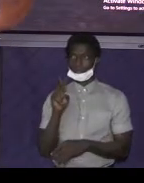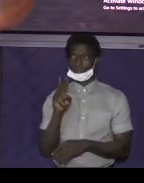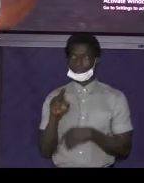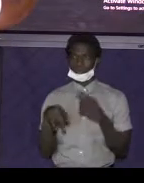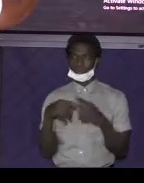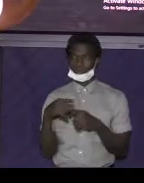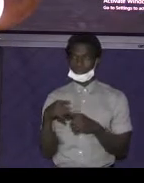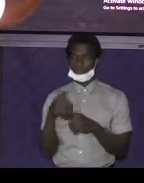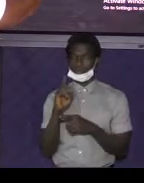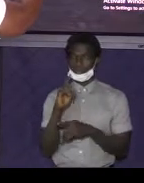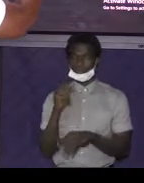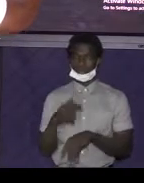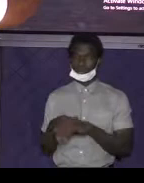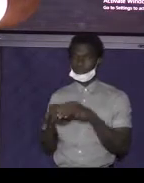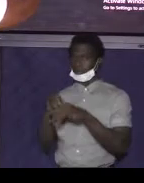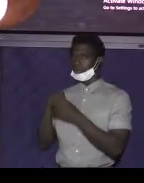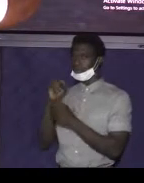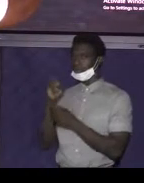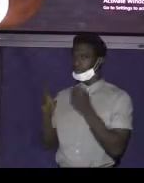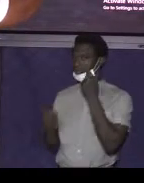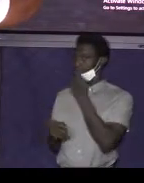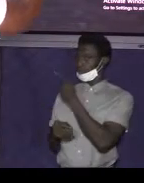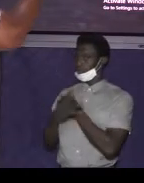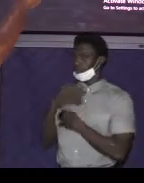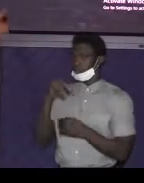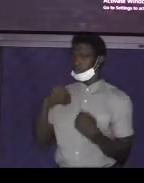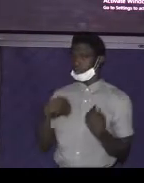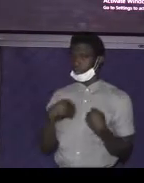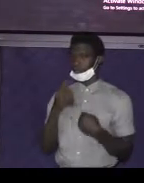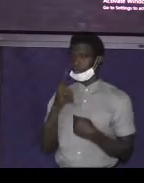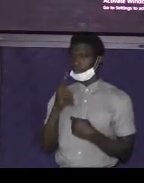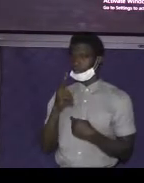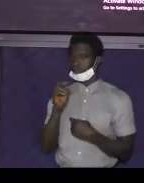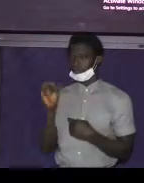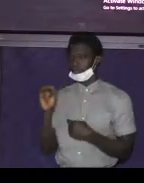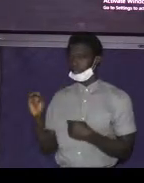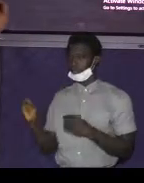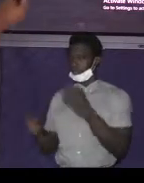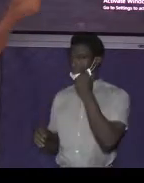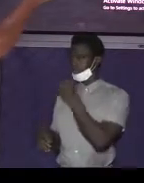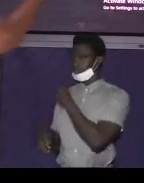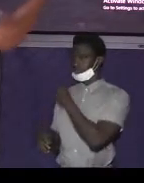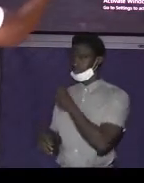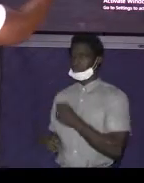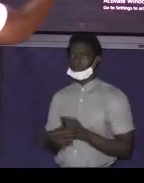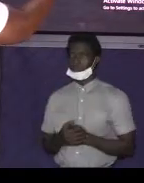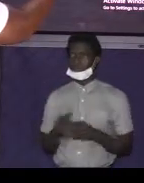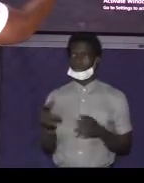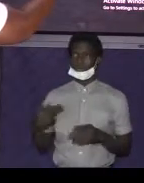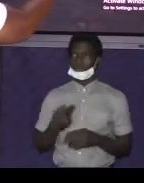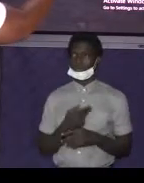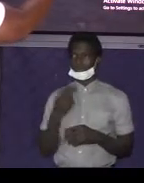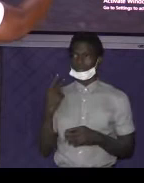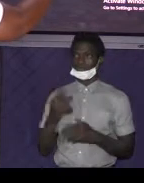here one time, and you have two zeros. Now, let's see.